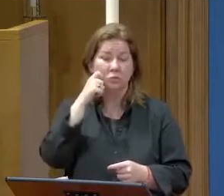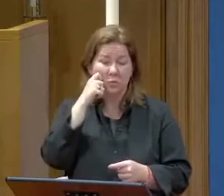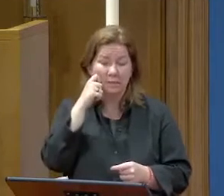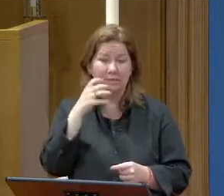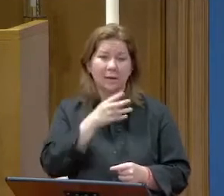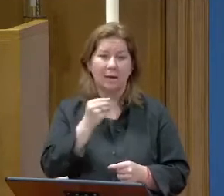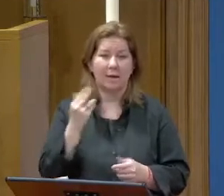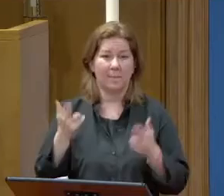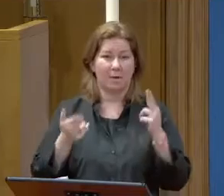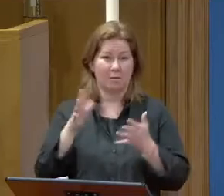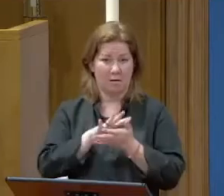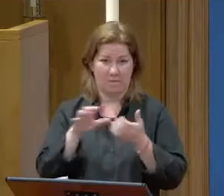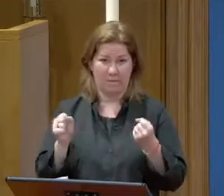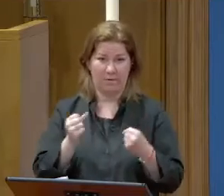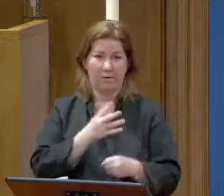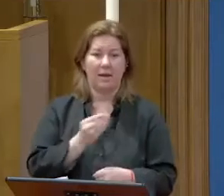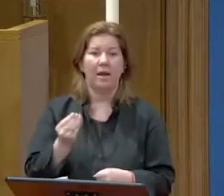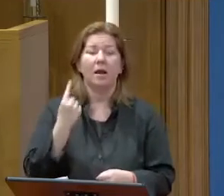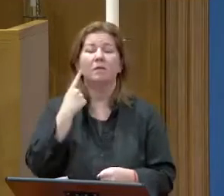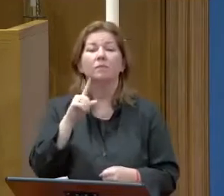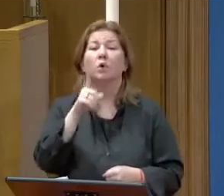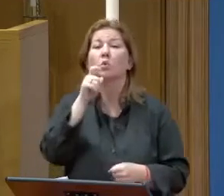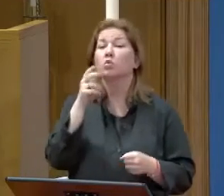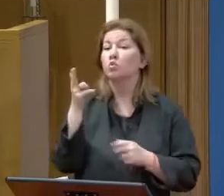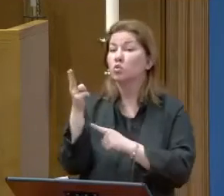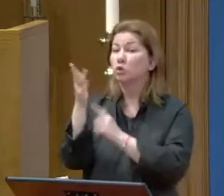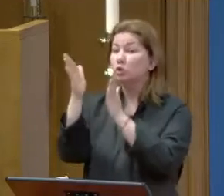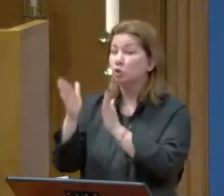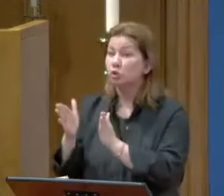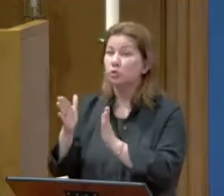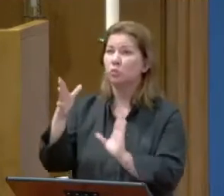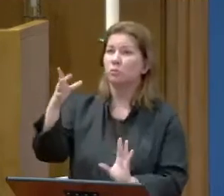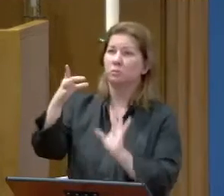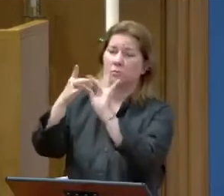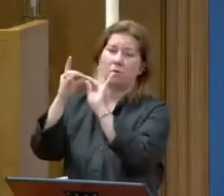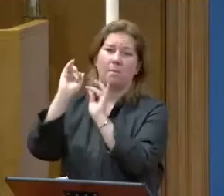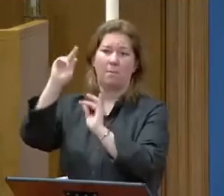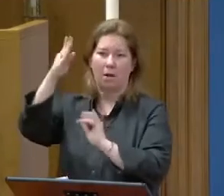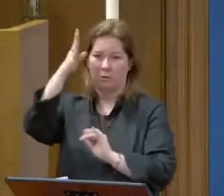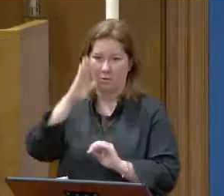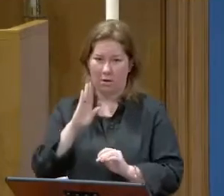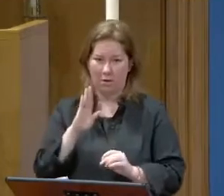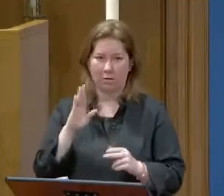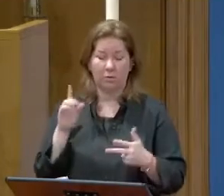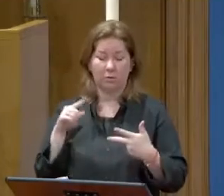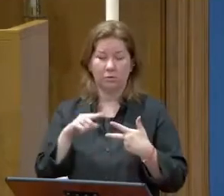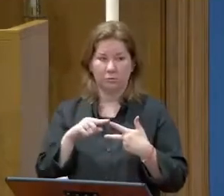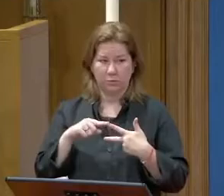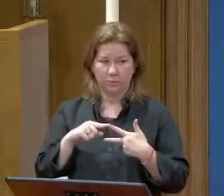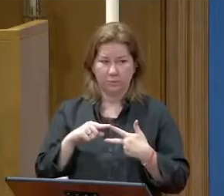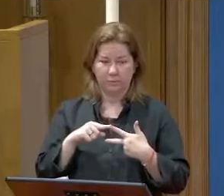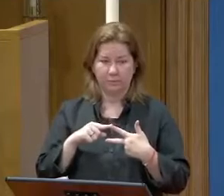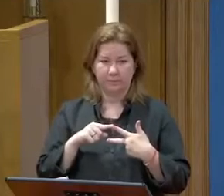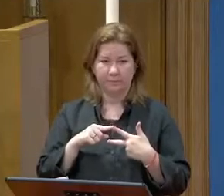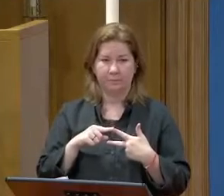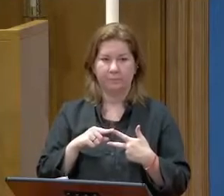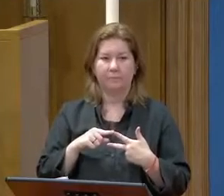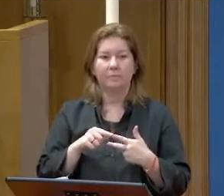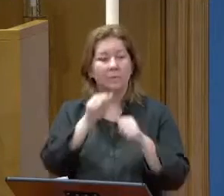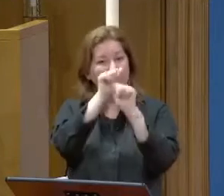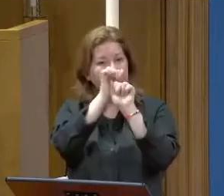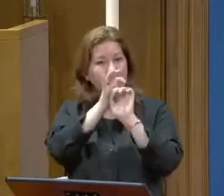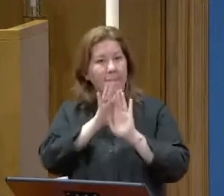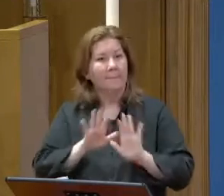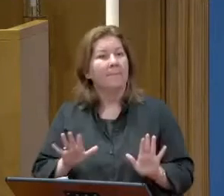and for the reconciliation of the shooters to the heart of God. Two, to count the blessings of